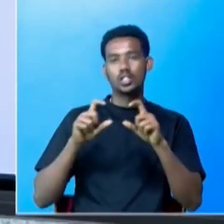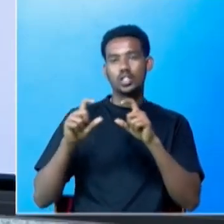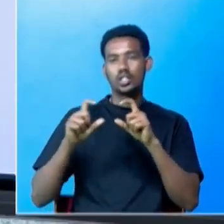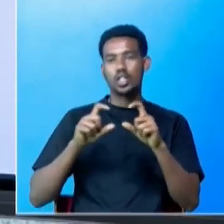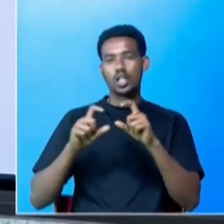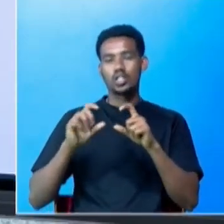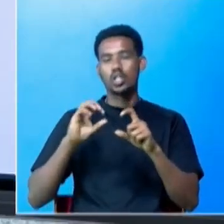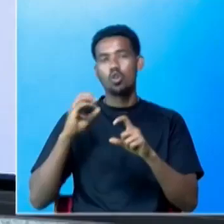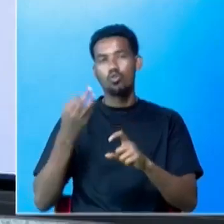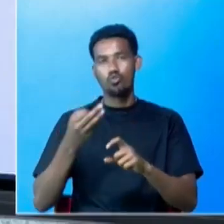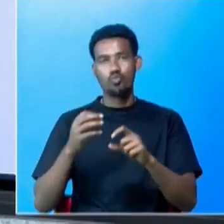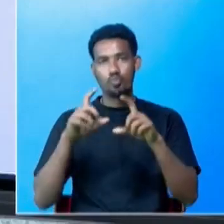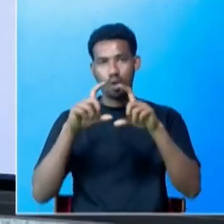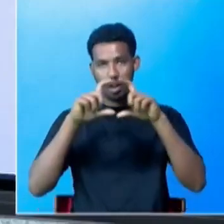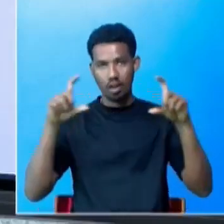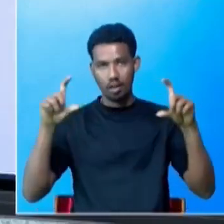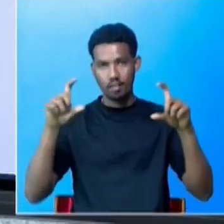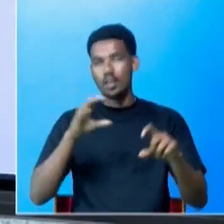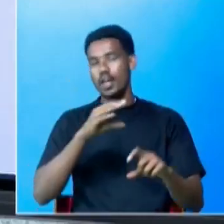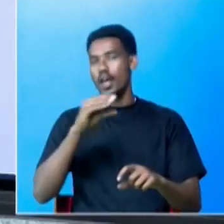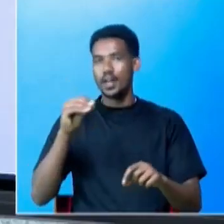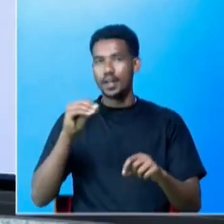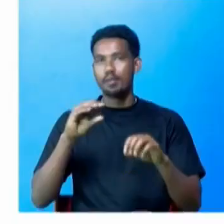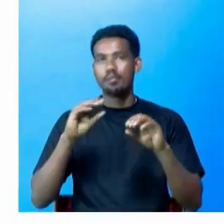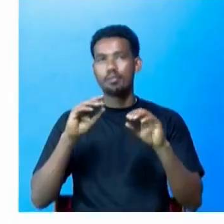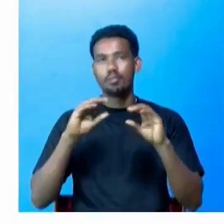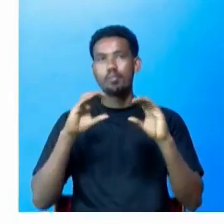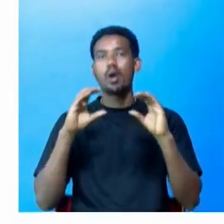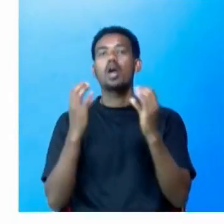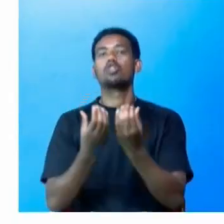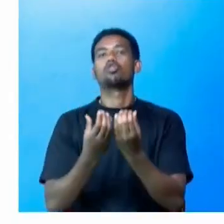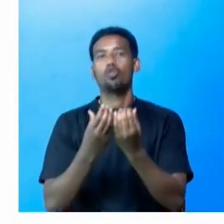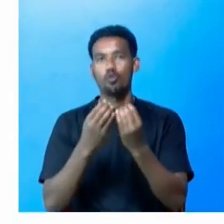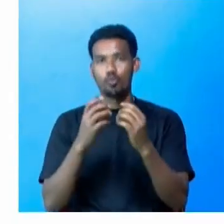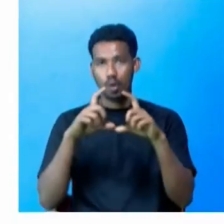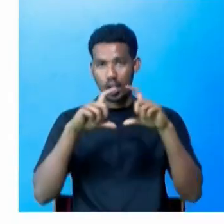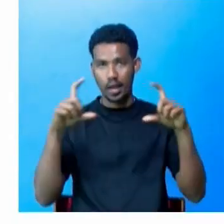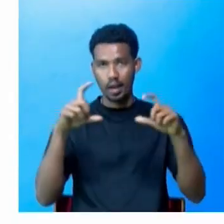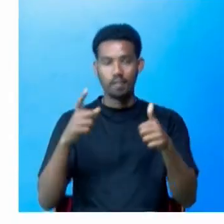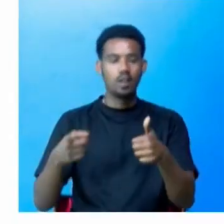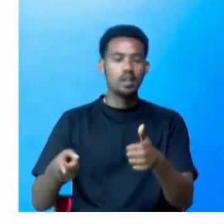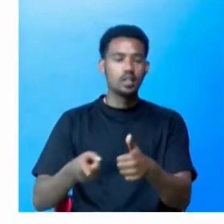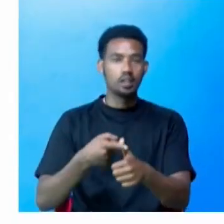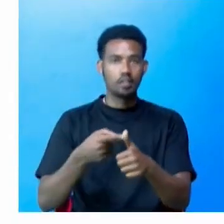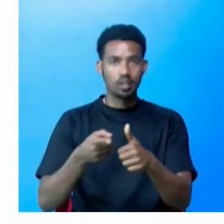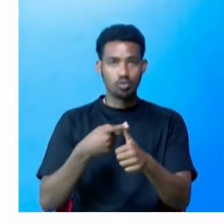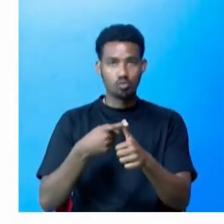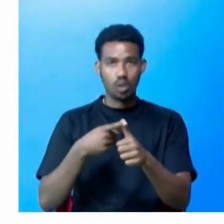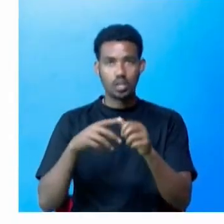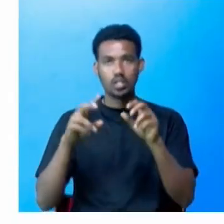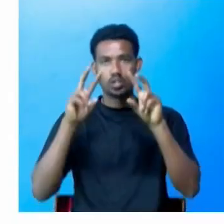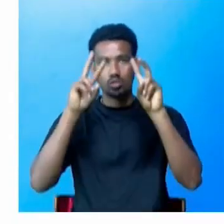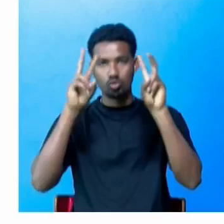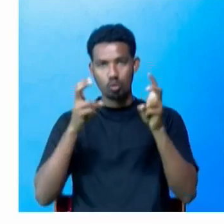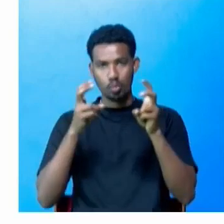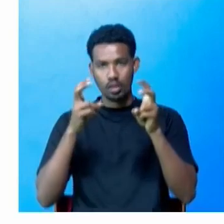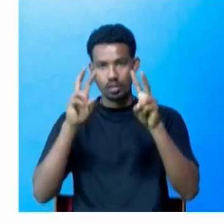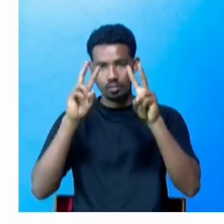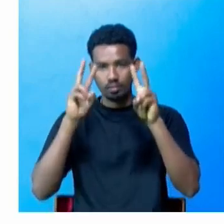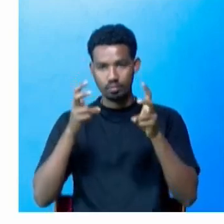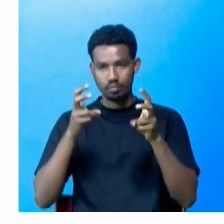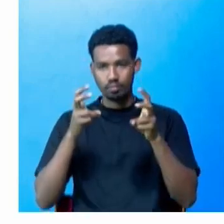paragraph. So when we come to parts of paragraph, the first one is topic,